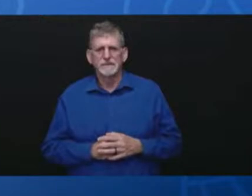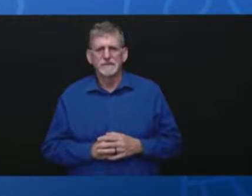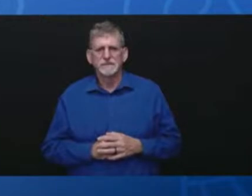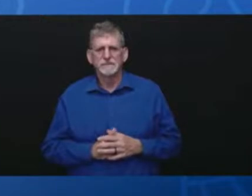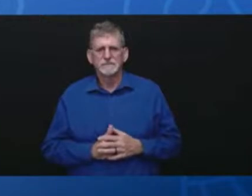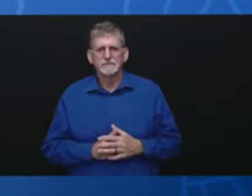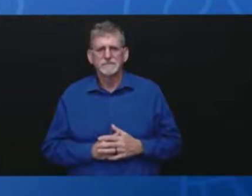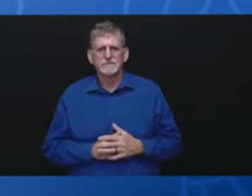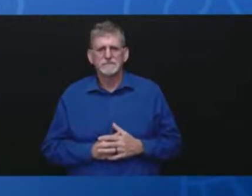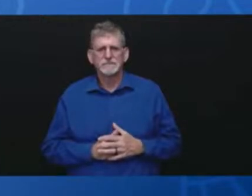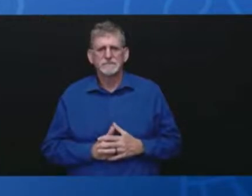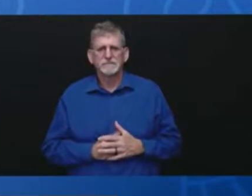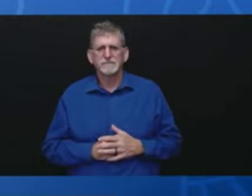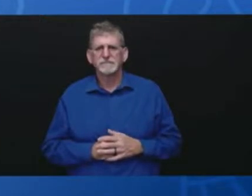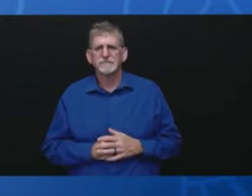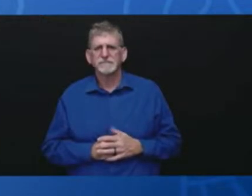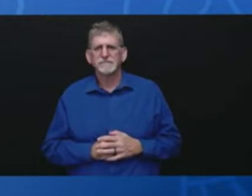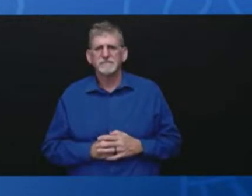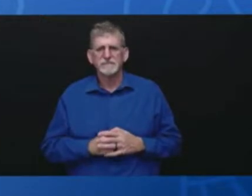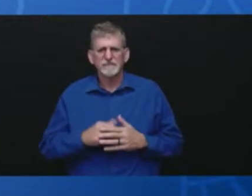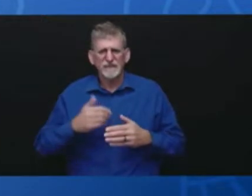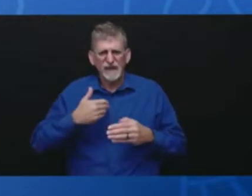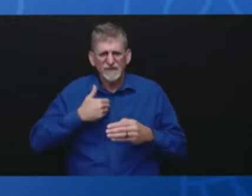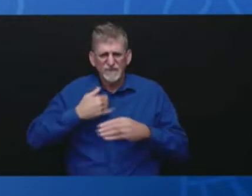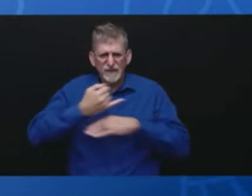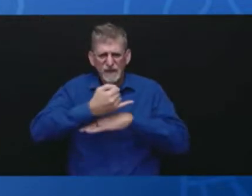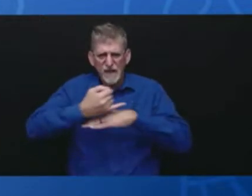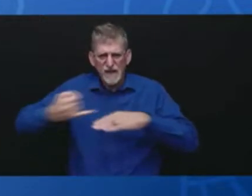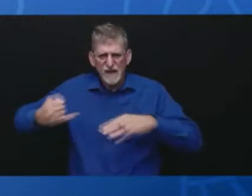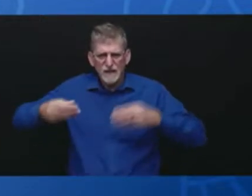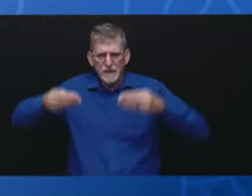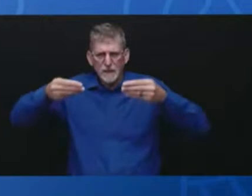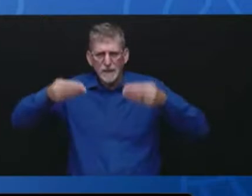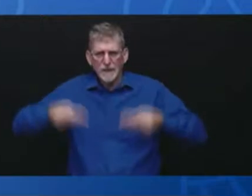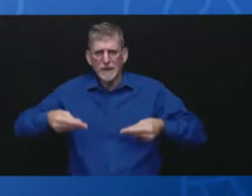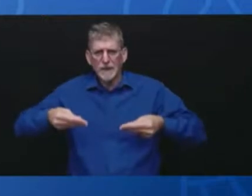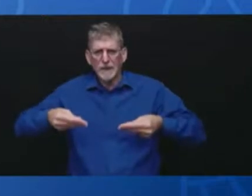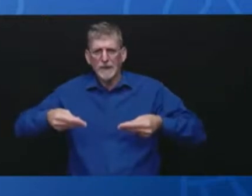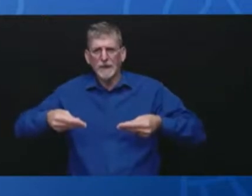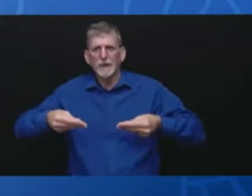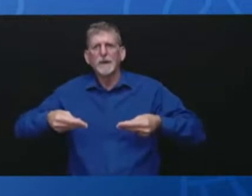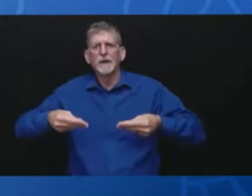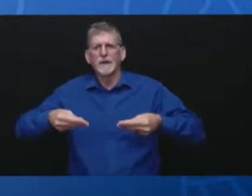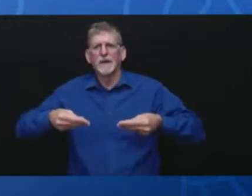Is there an edge? Yes, there we go. Now we're cooking with gas.